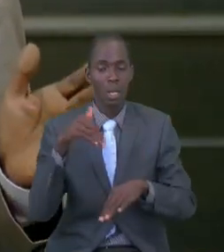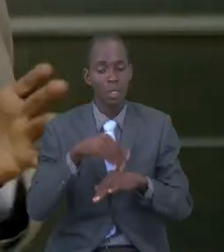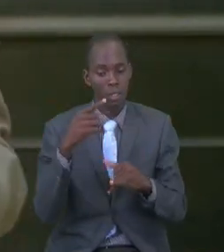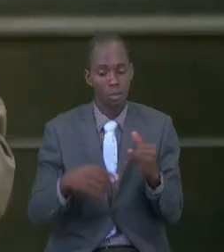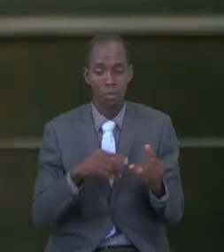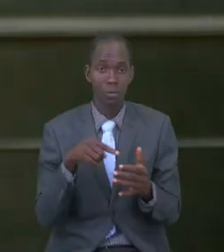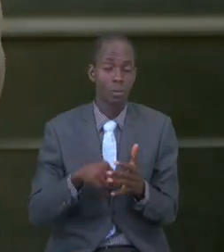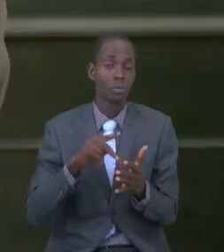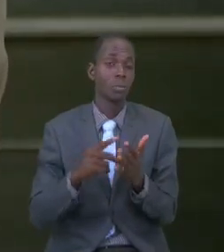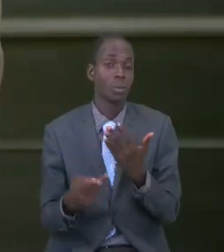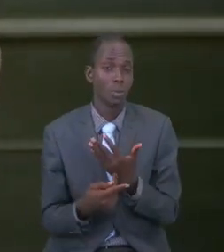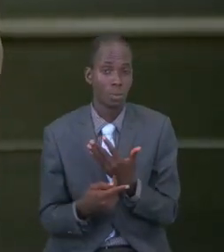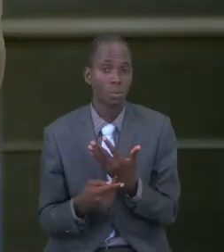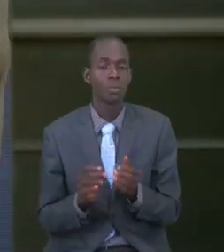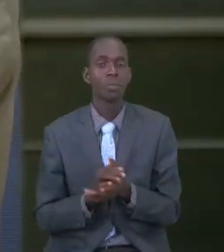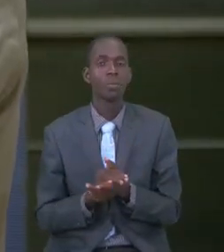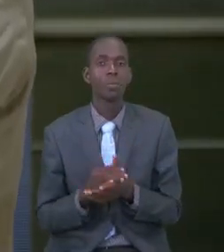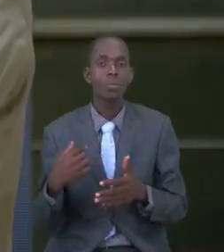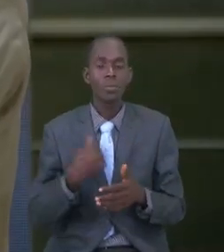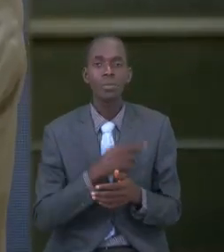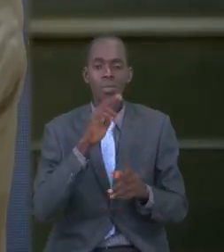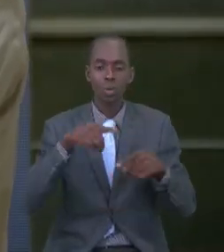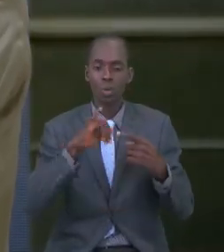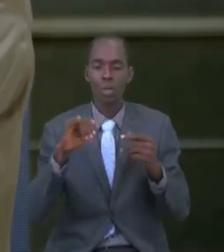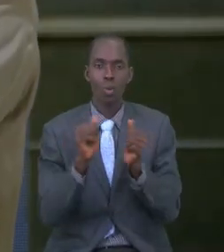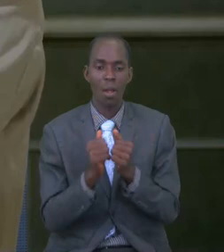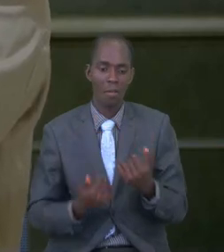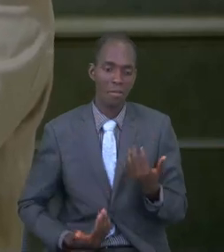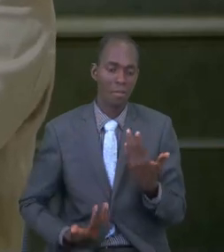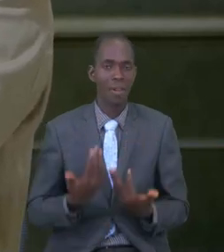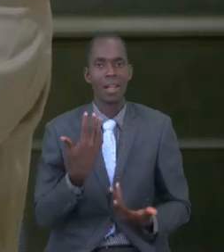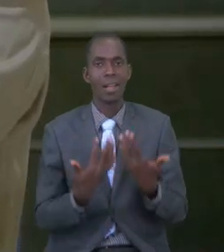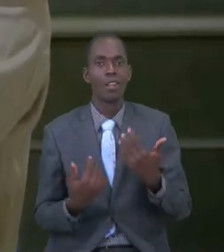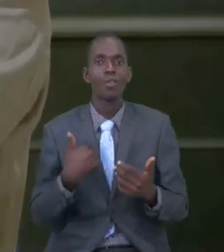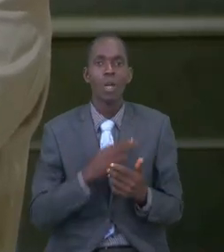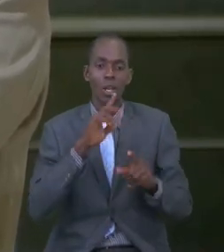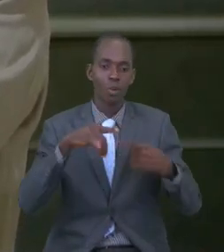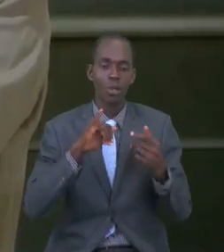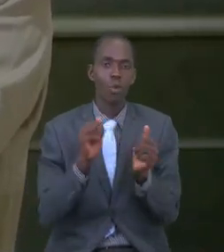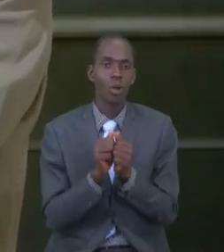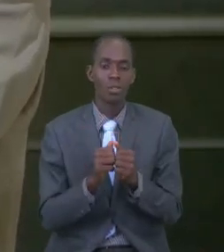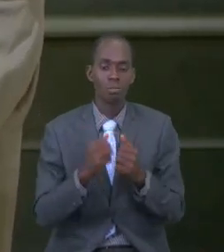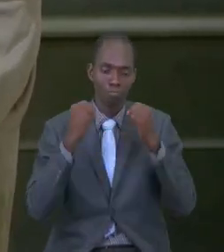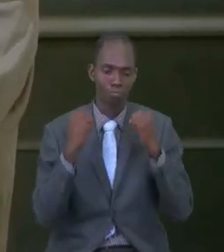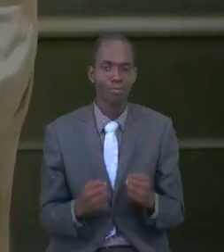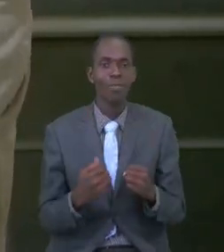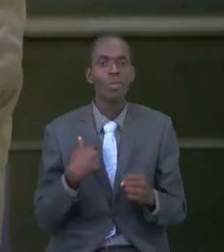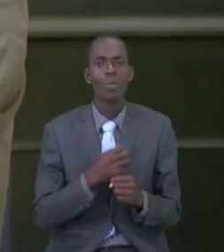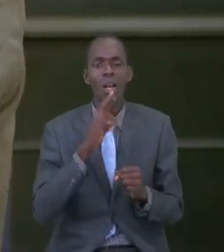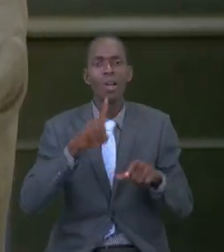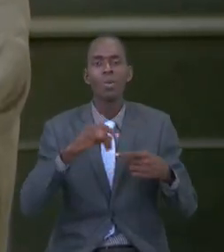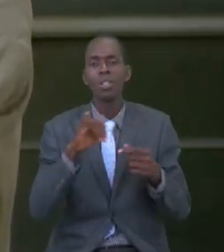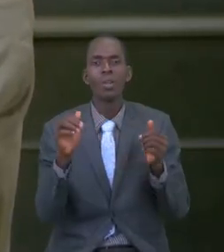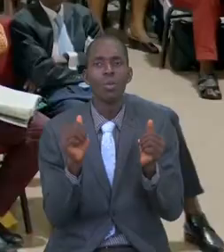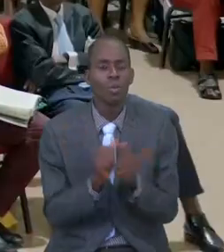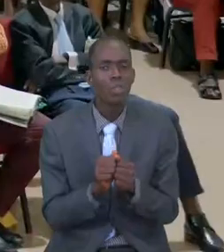conference. Amen. We're going with fire. Amen. We're going with power. Amen. We're going with